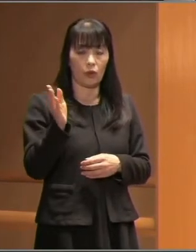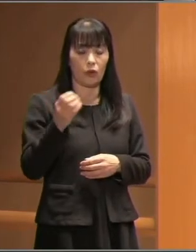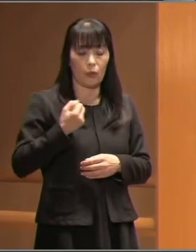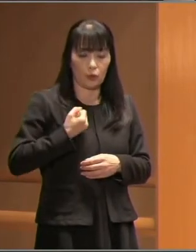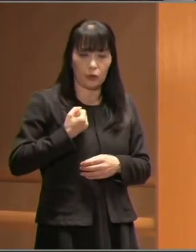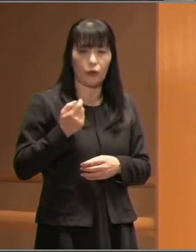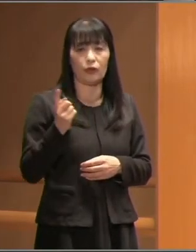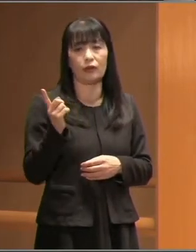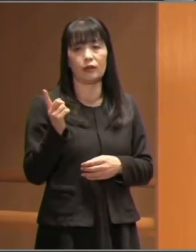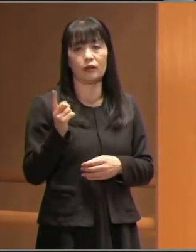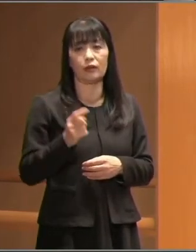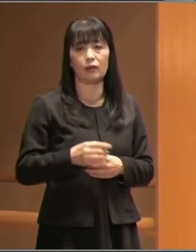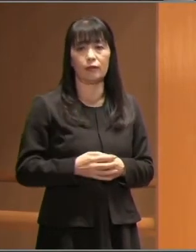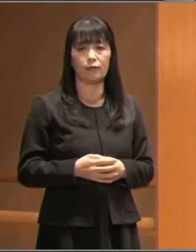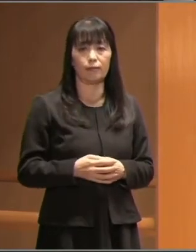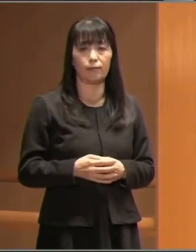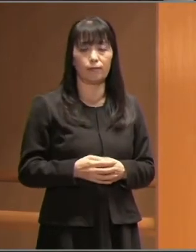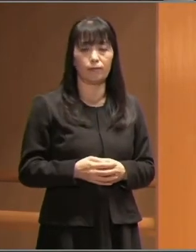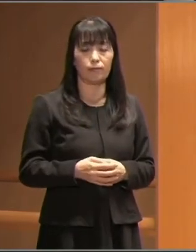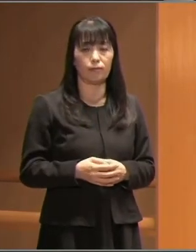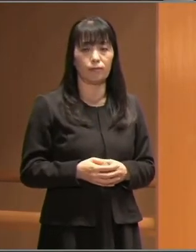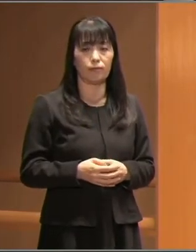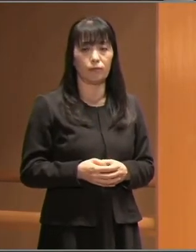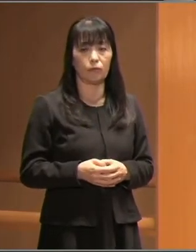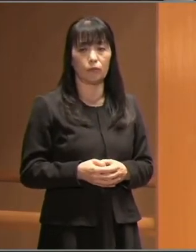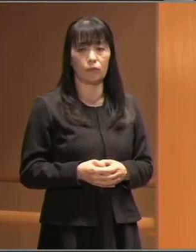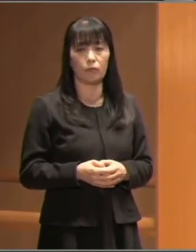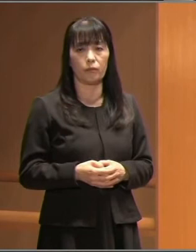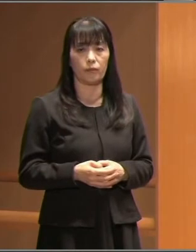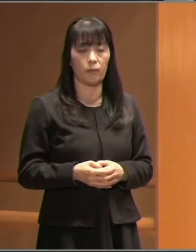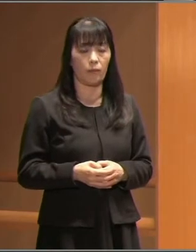This is very interesting again.